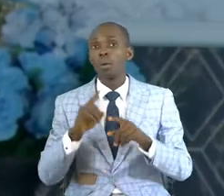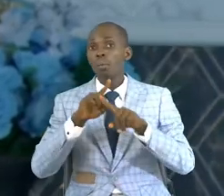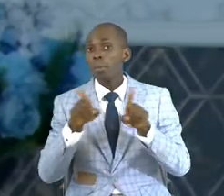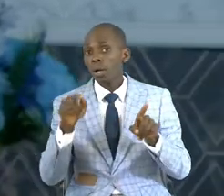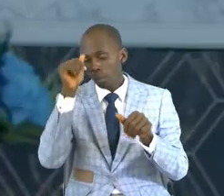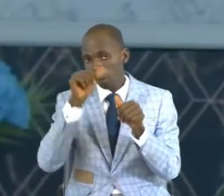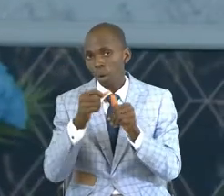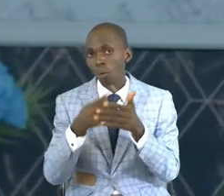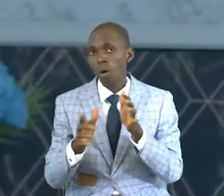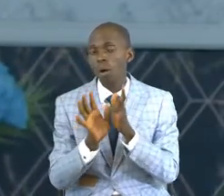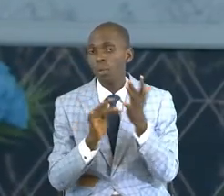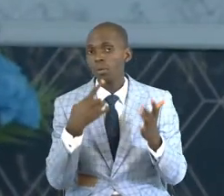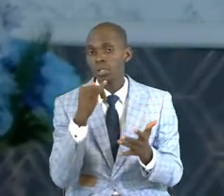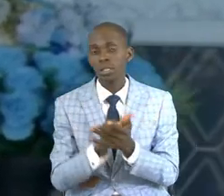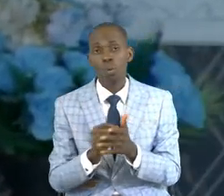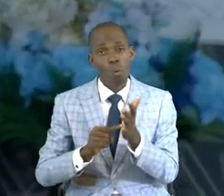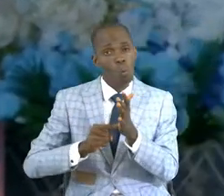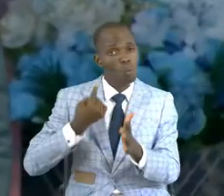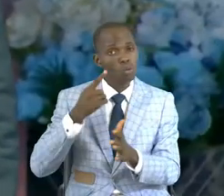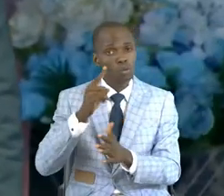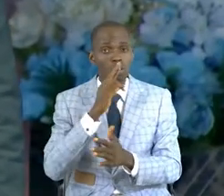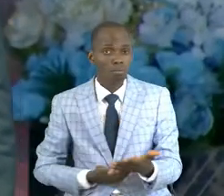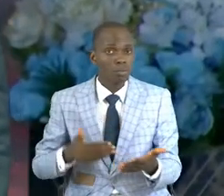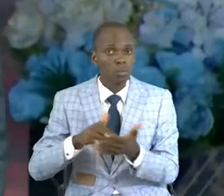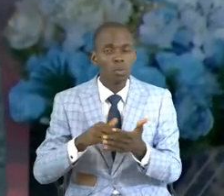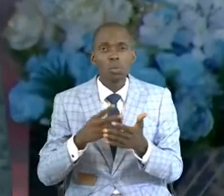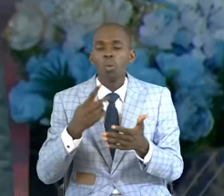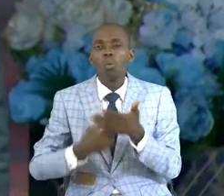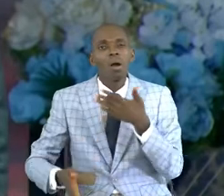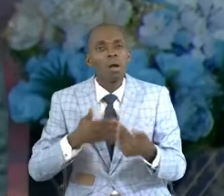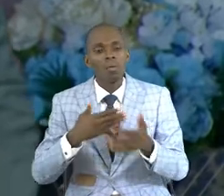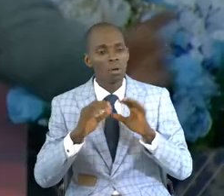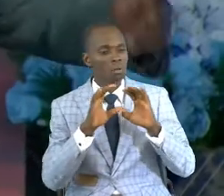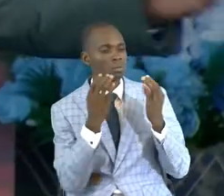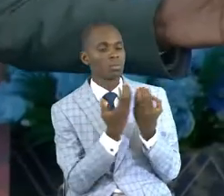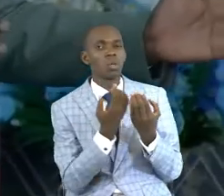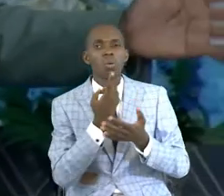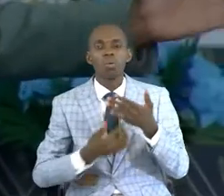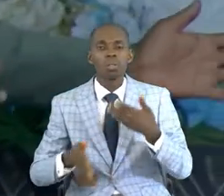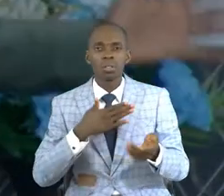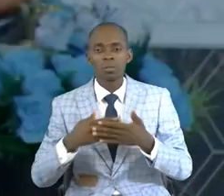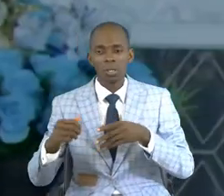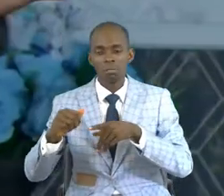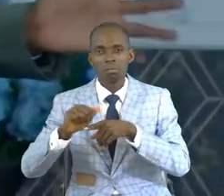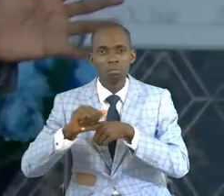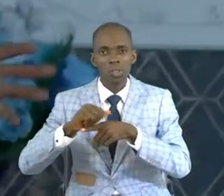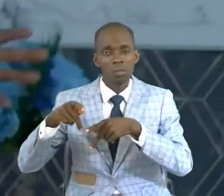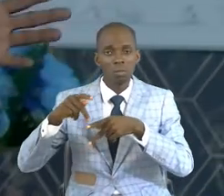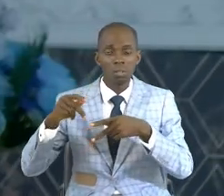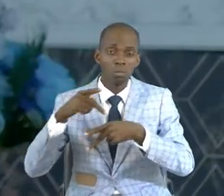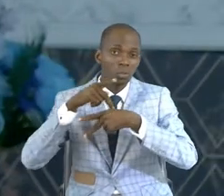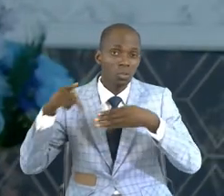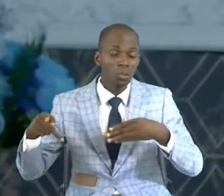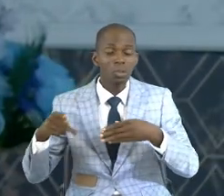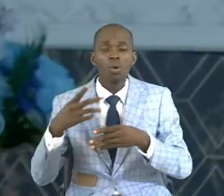you're born again, whatever community, whatever profession, whatever male or female